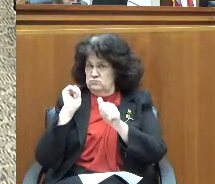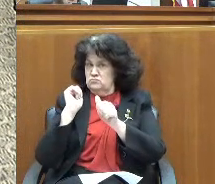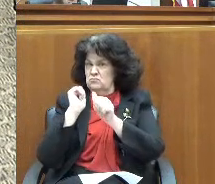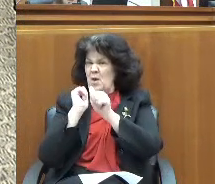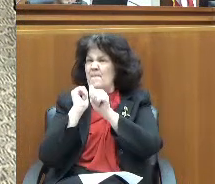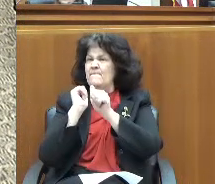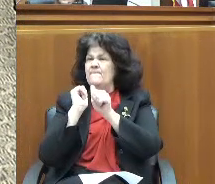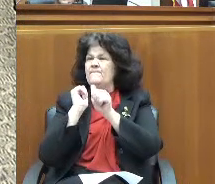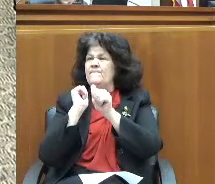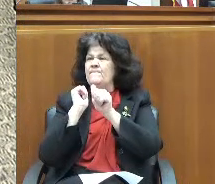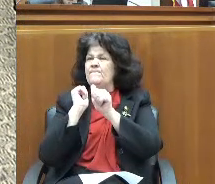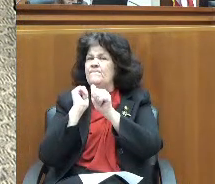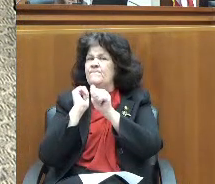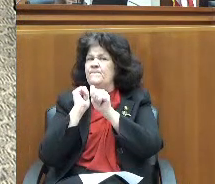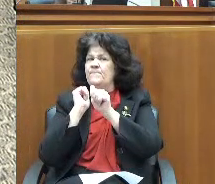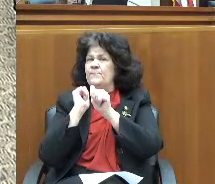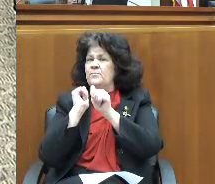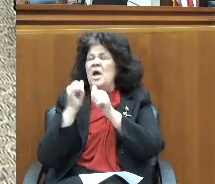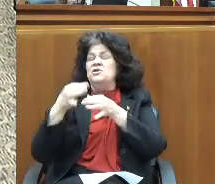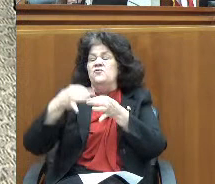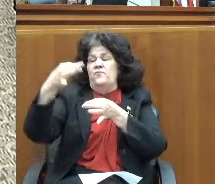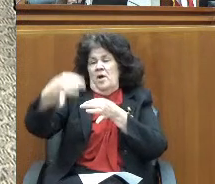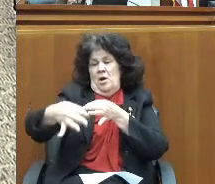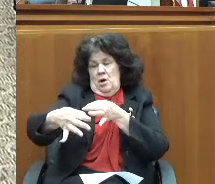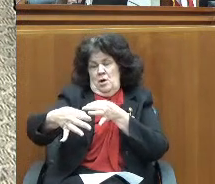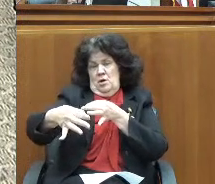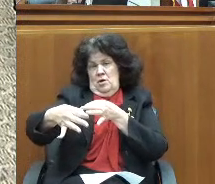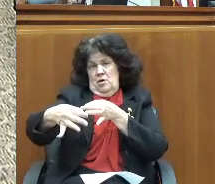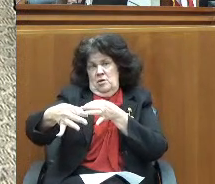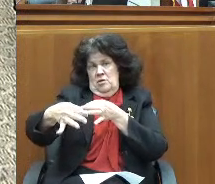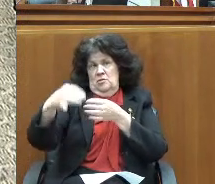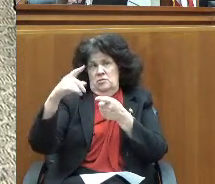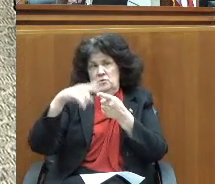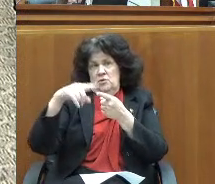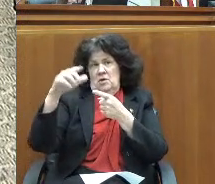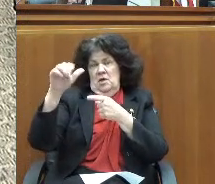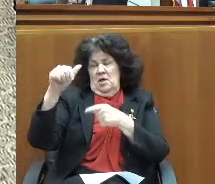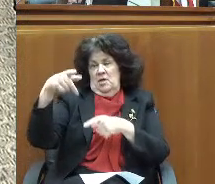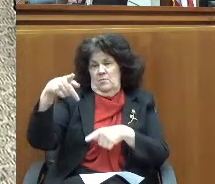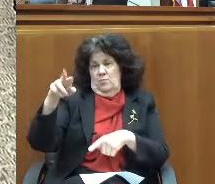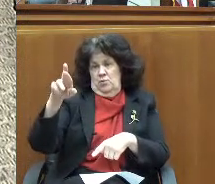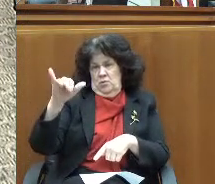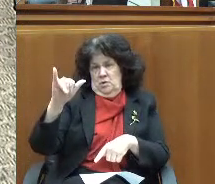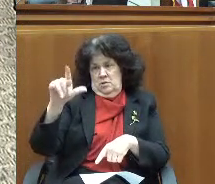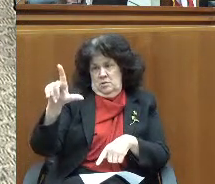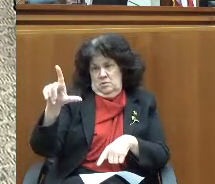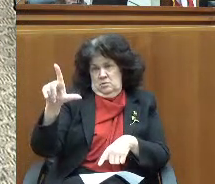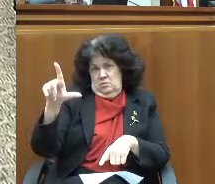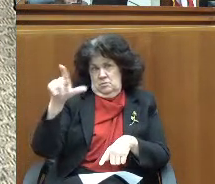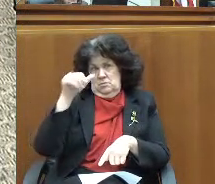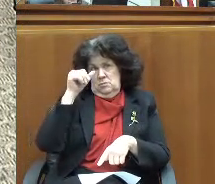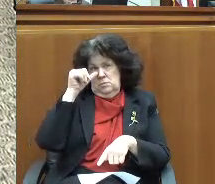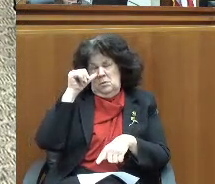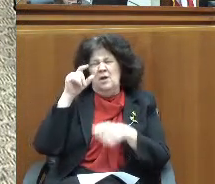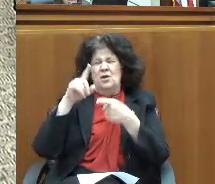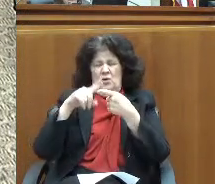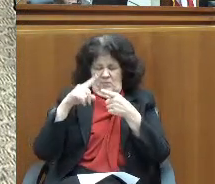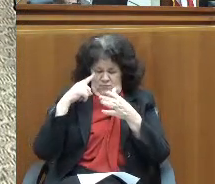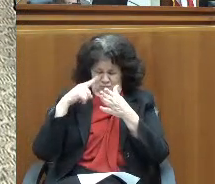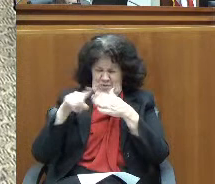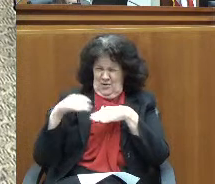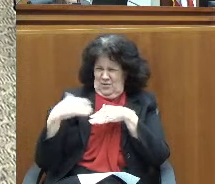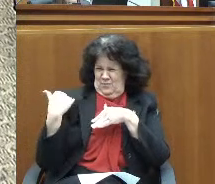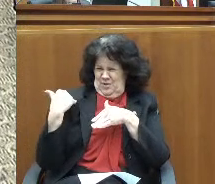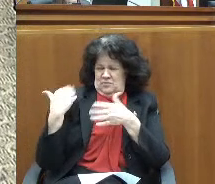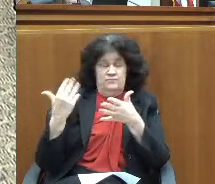April? and we request that he comes and check in on that last arrest. All right?